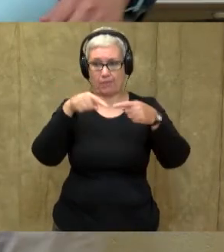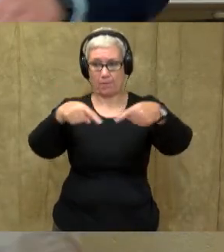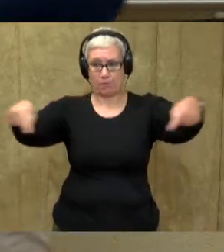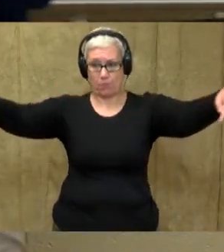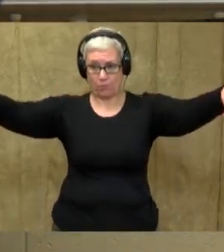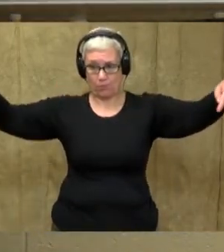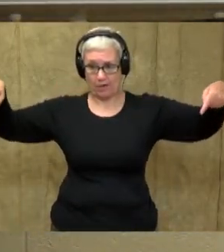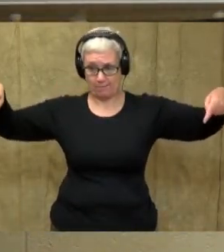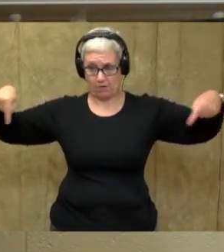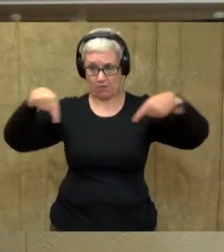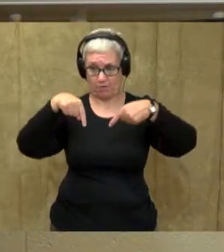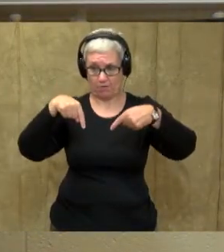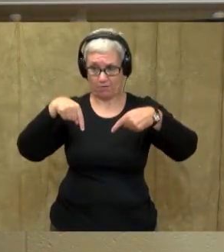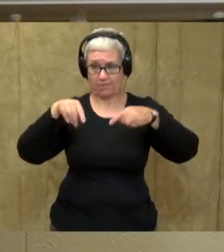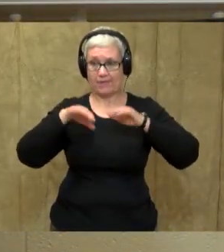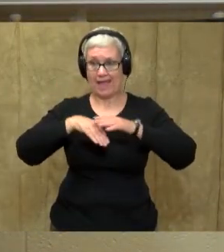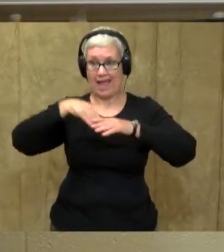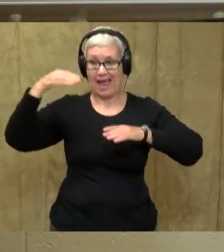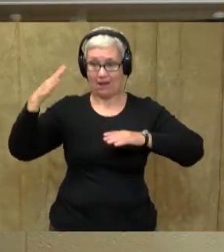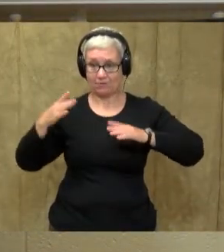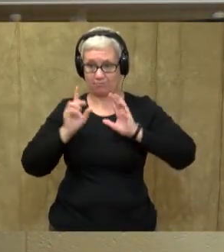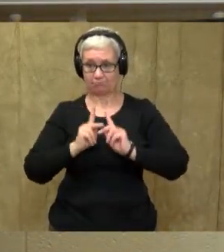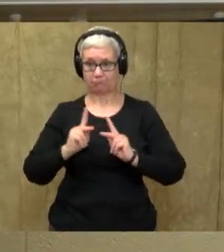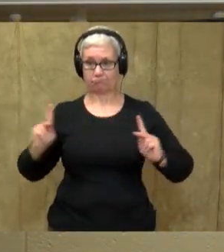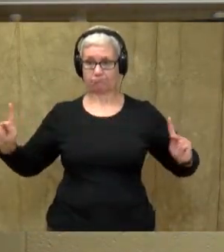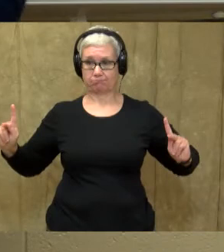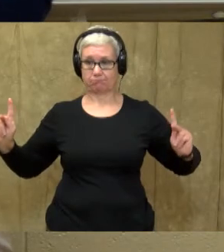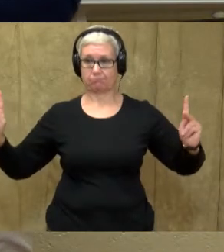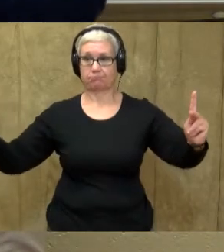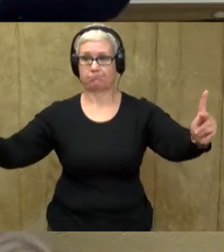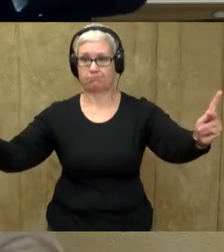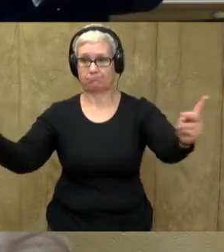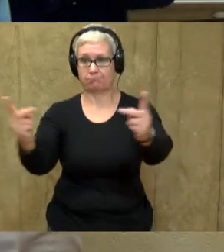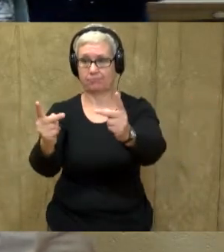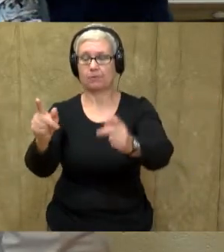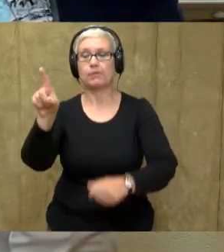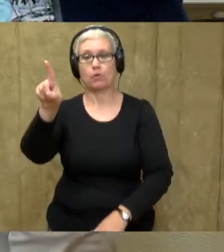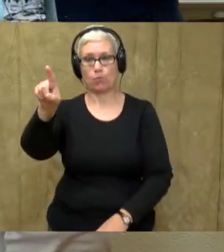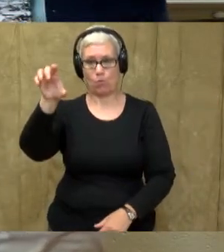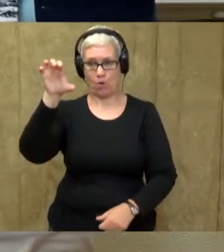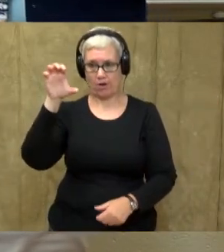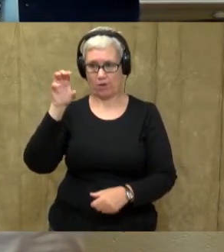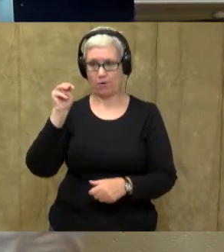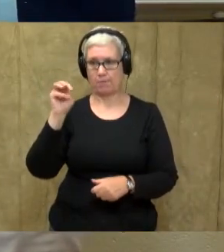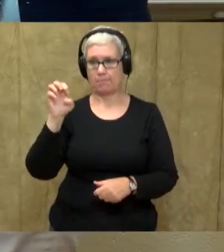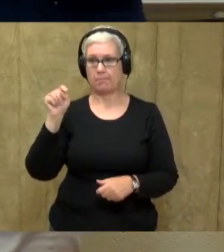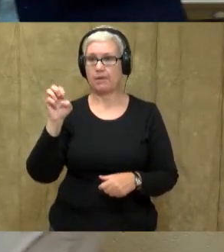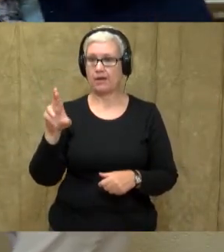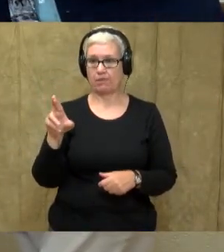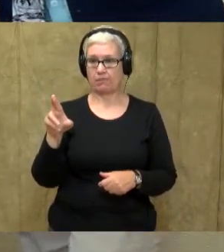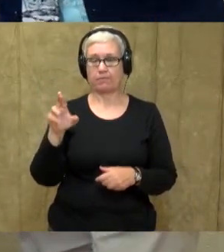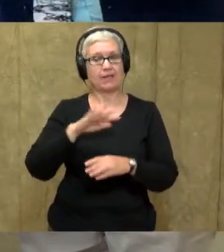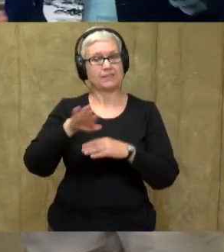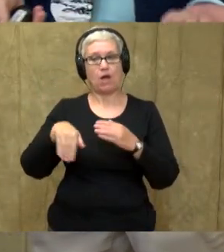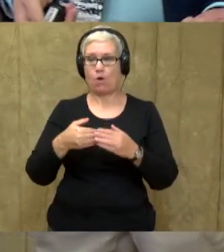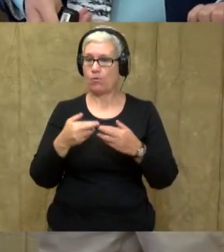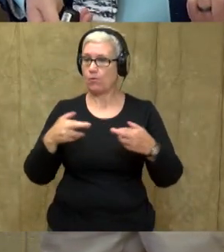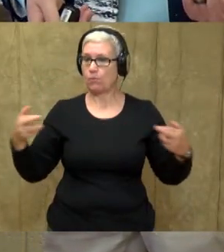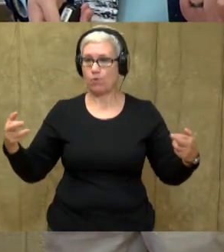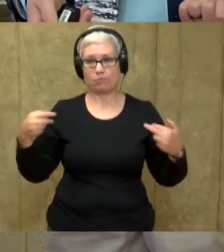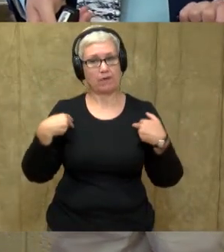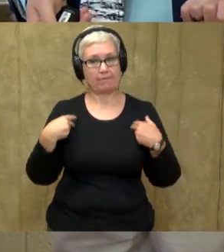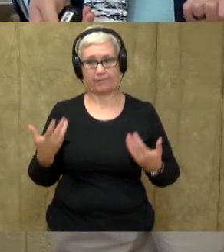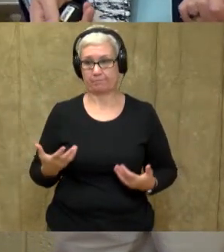so the outside of each of these plots is gonna be exactly 100 meters, because that's all the rope that each prospector is